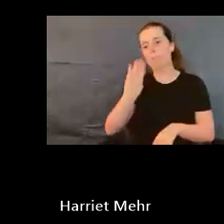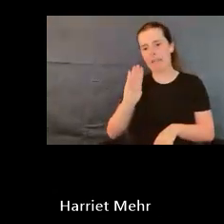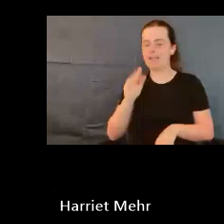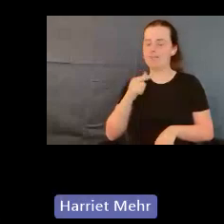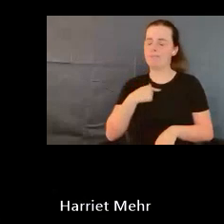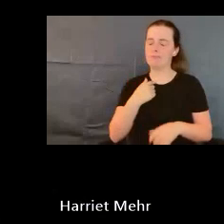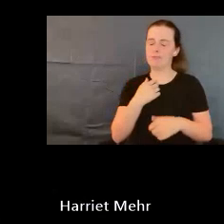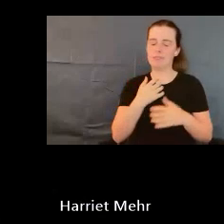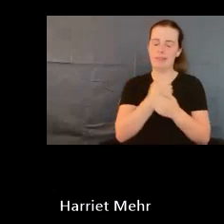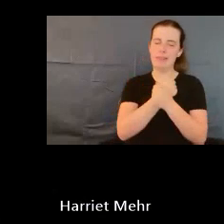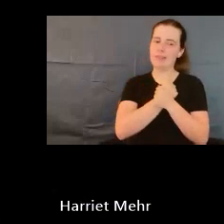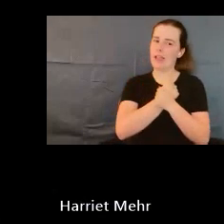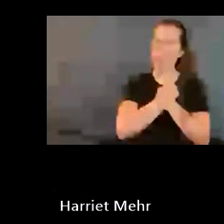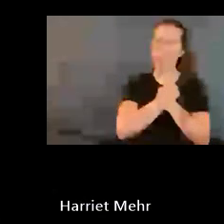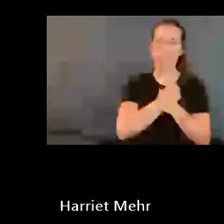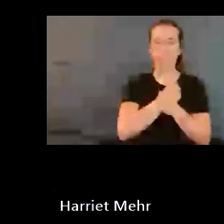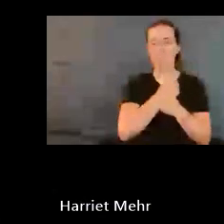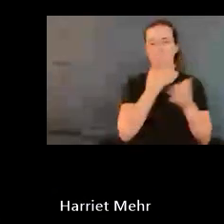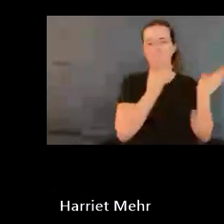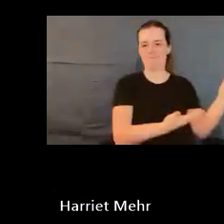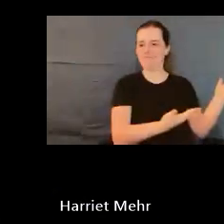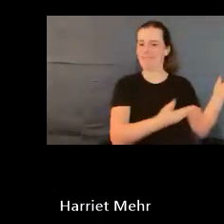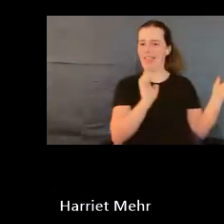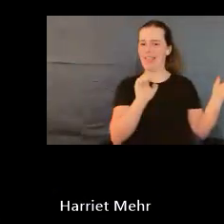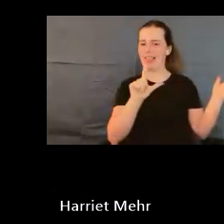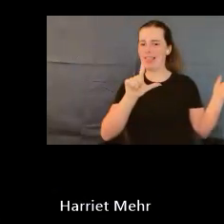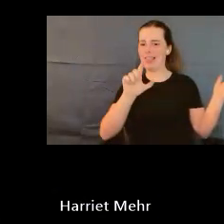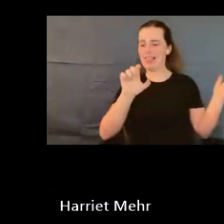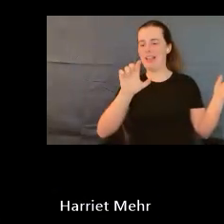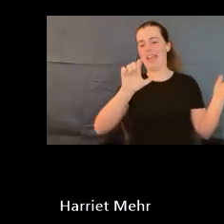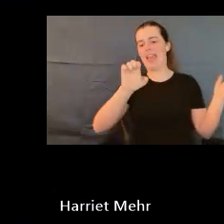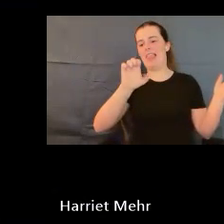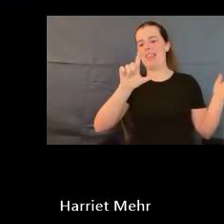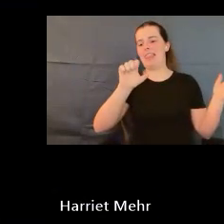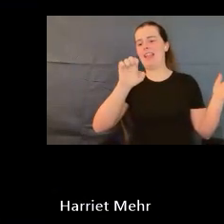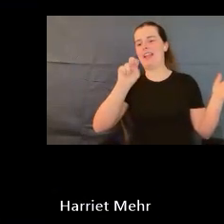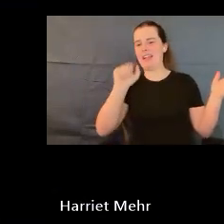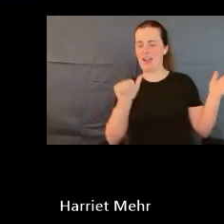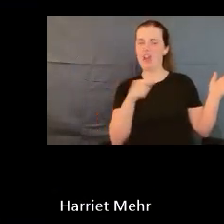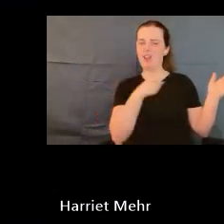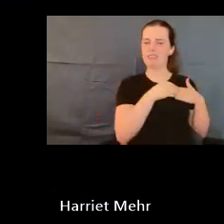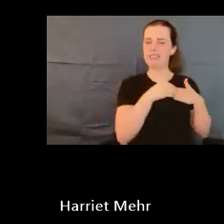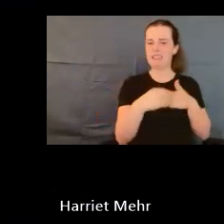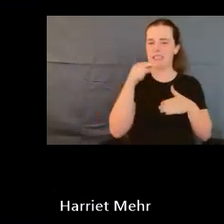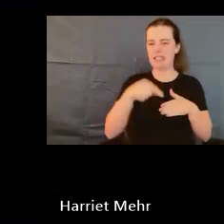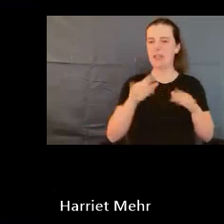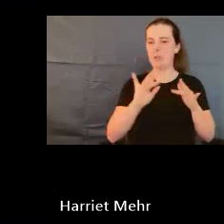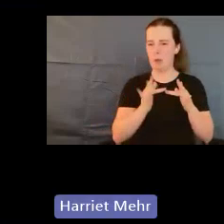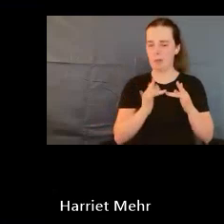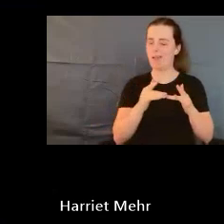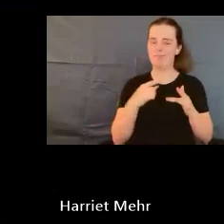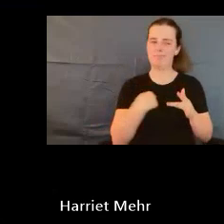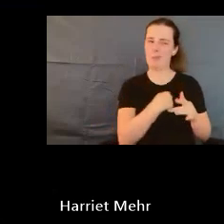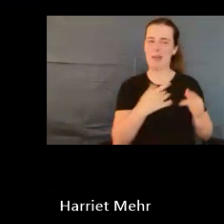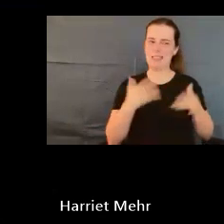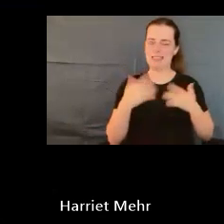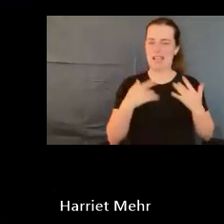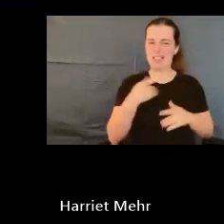to firstly shout out to Elena here on the call. She's going to be leading this webinar for us, and we're so excited for her to be